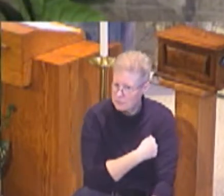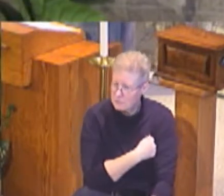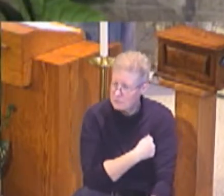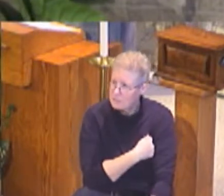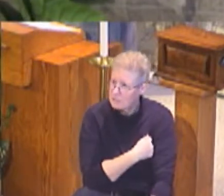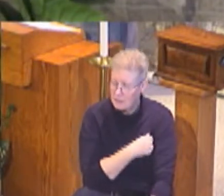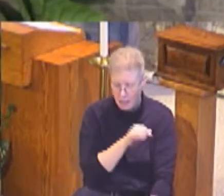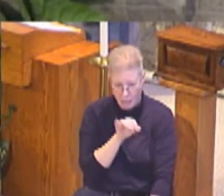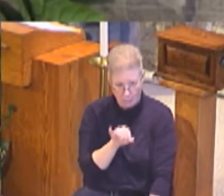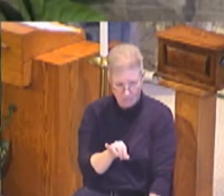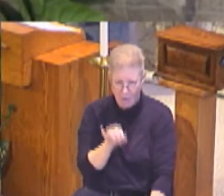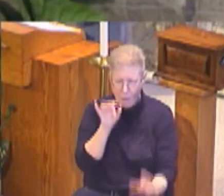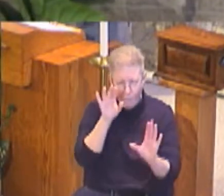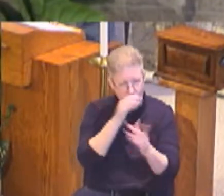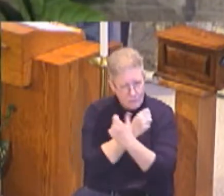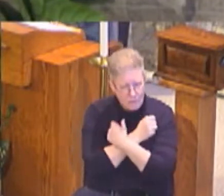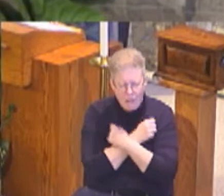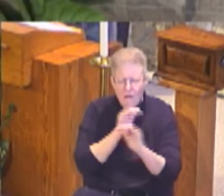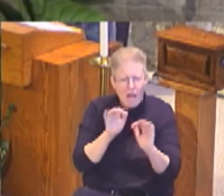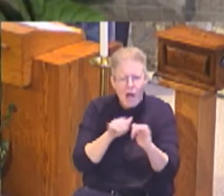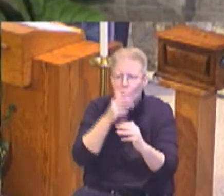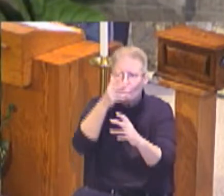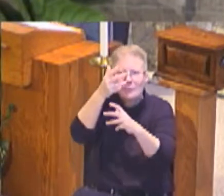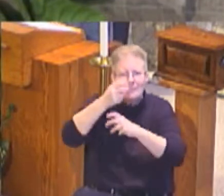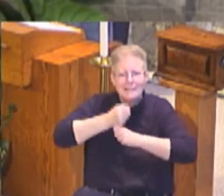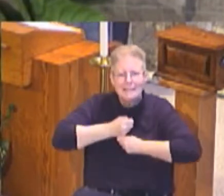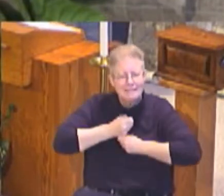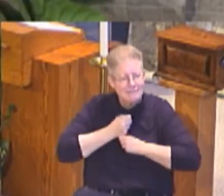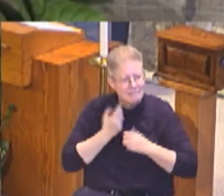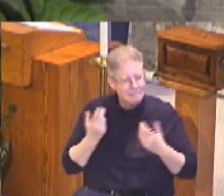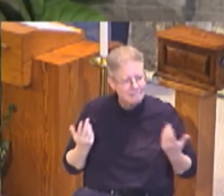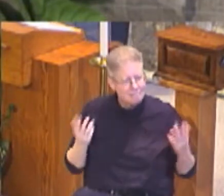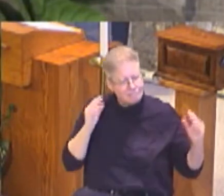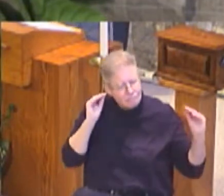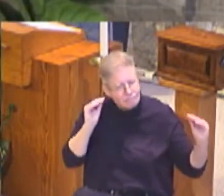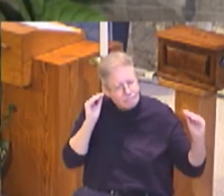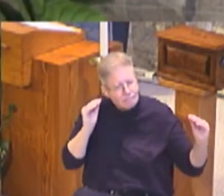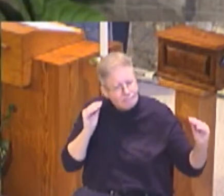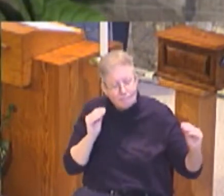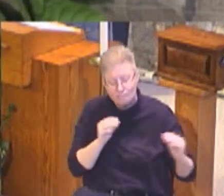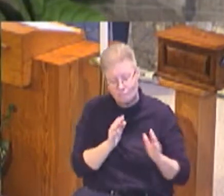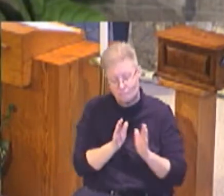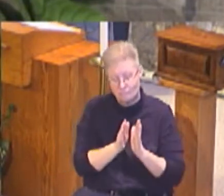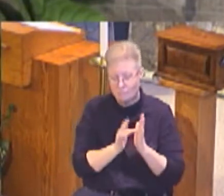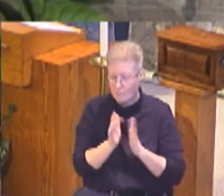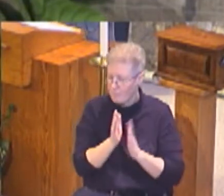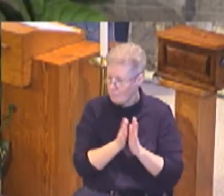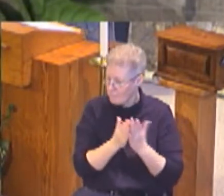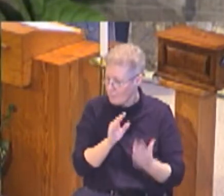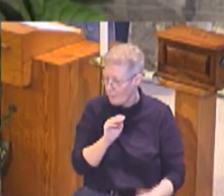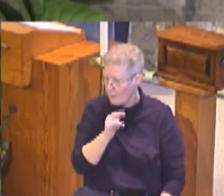receive that wonderful love. In Matthew 7:7, Jesus says,